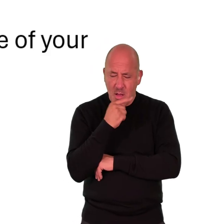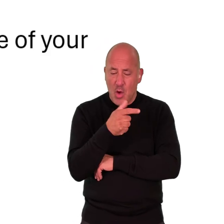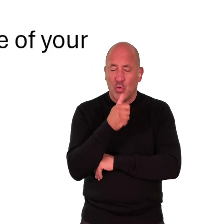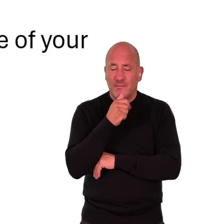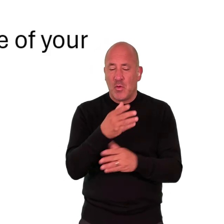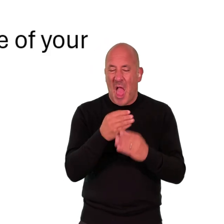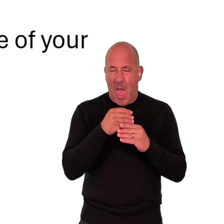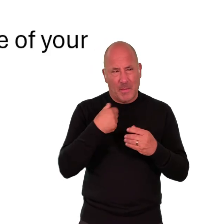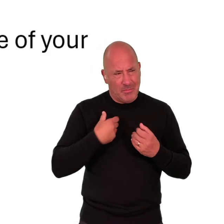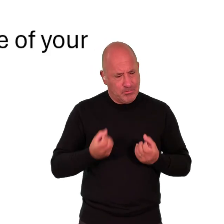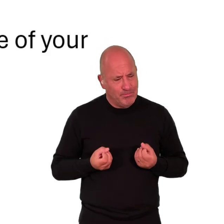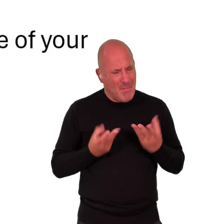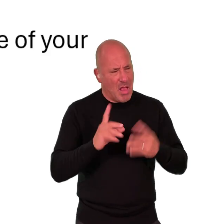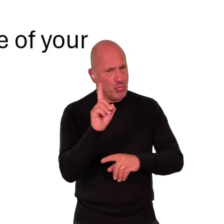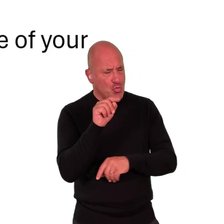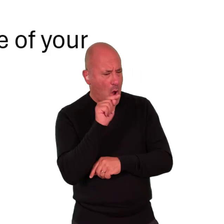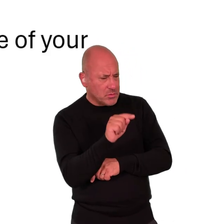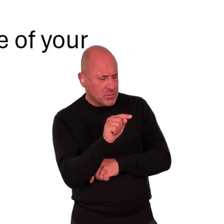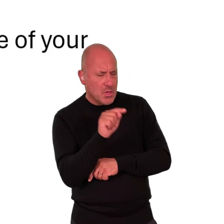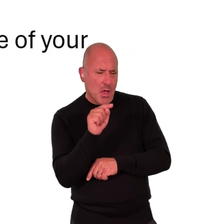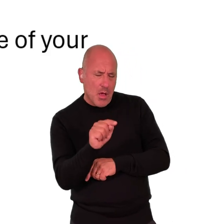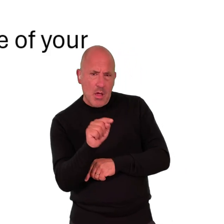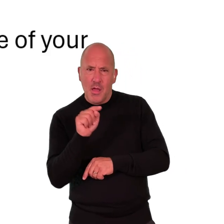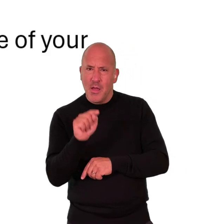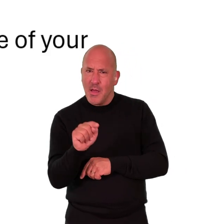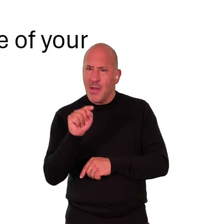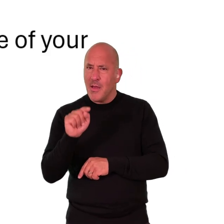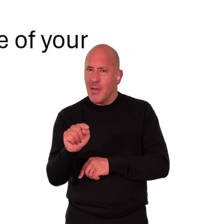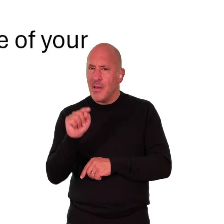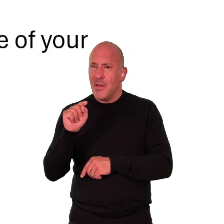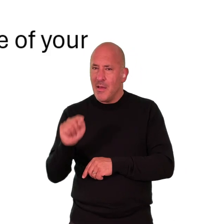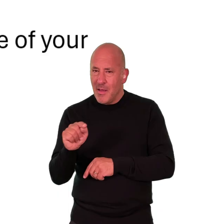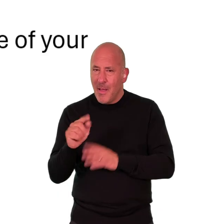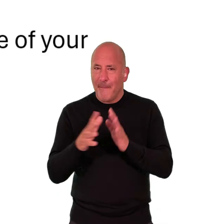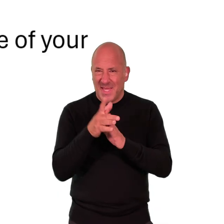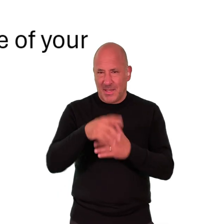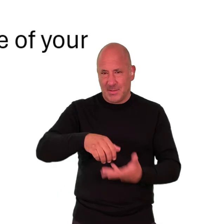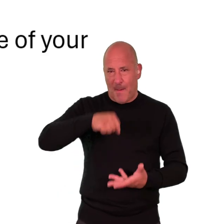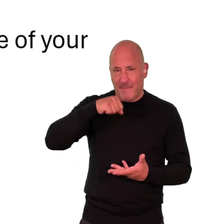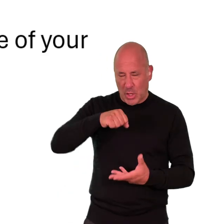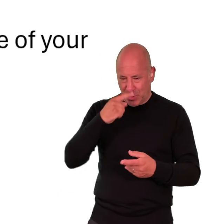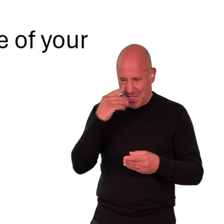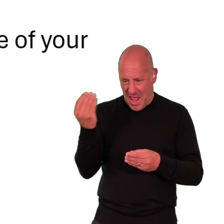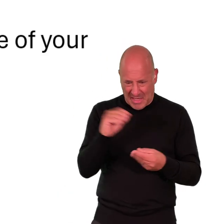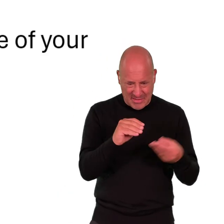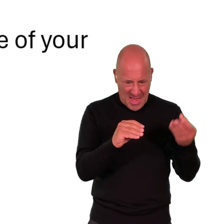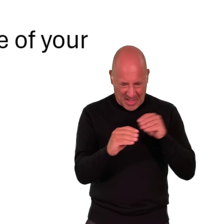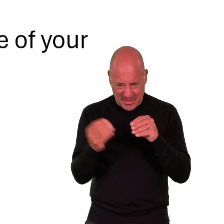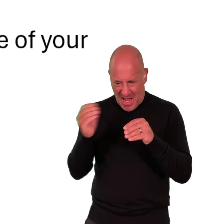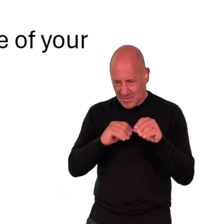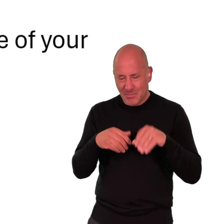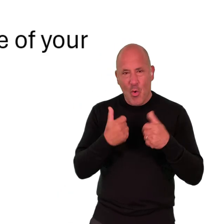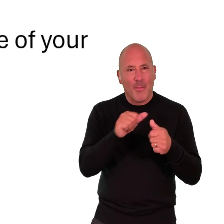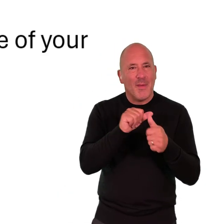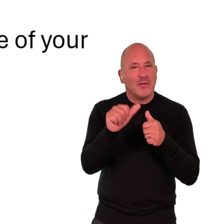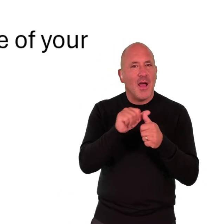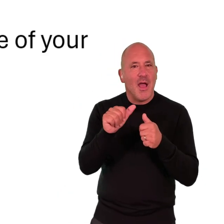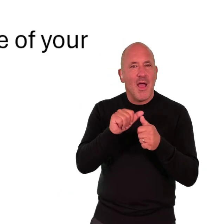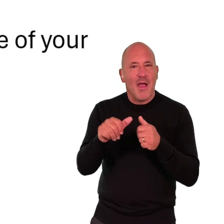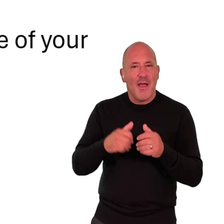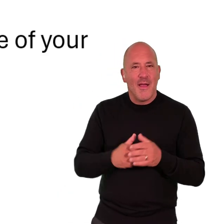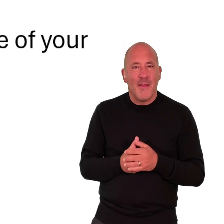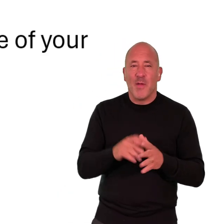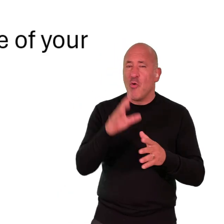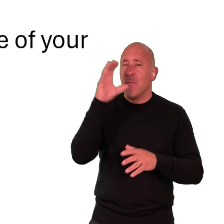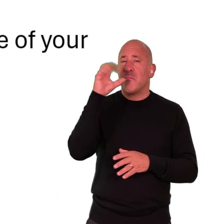build your budget lines more naturally. But of course, different things do work for different people, so you might find a different way that works better